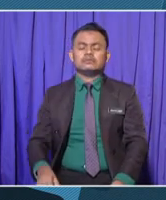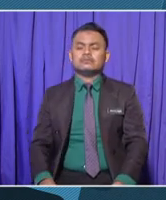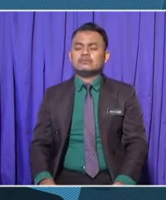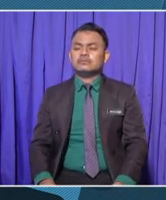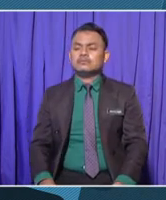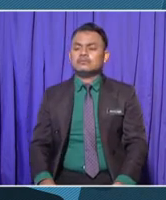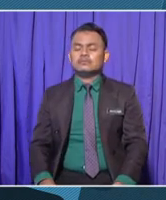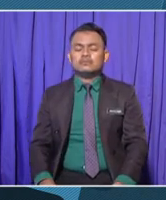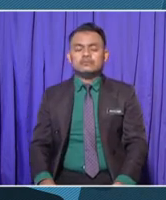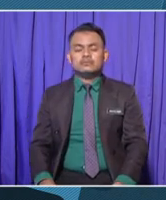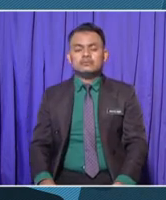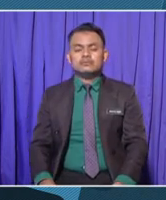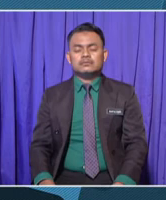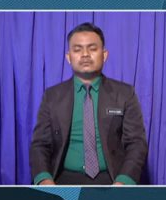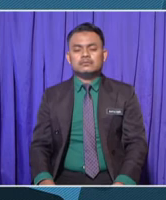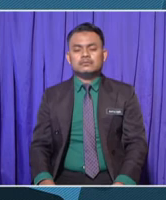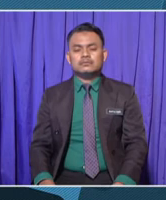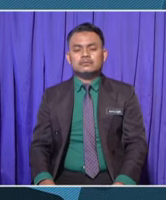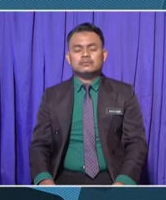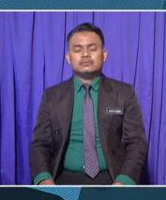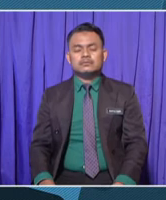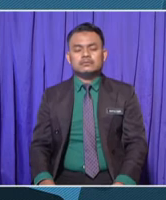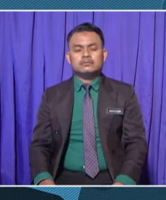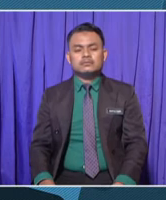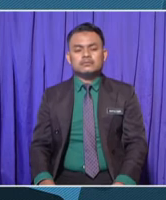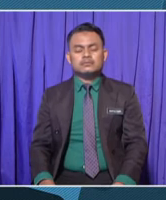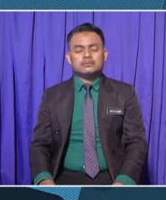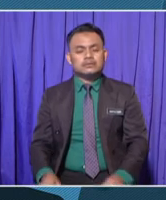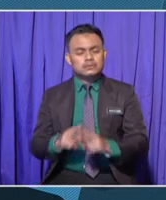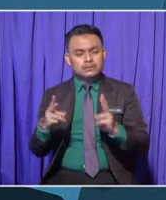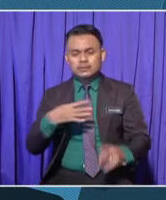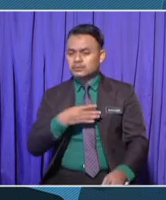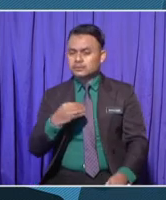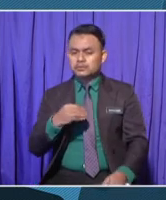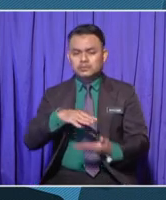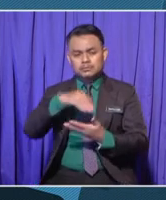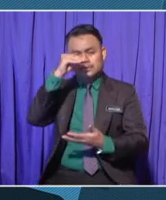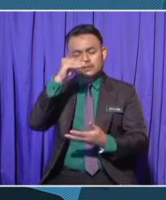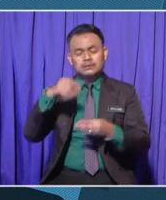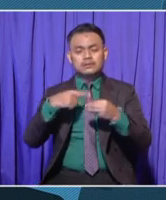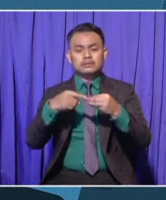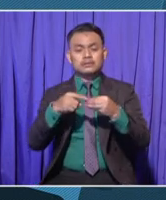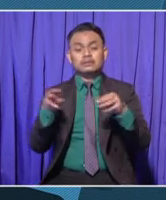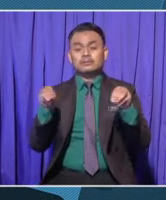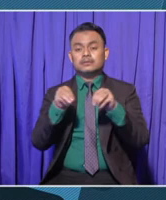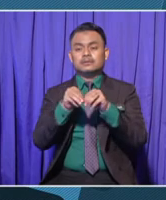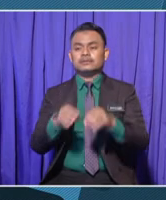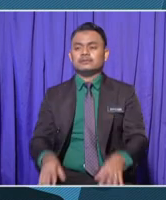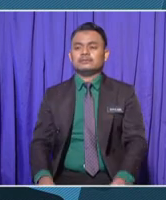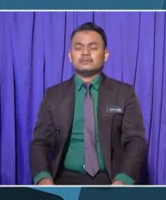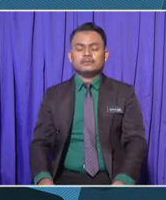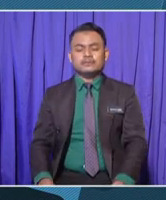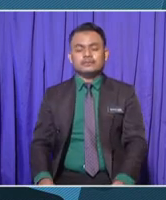It's really interesting to learn about magnets. Soon, we will do